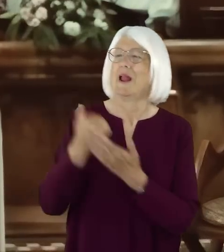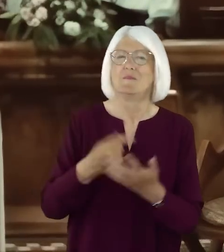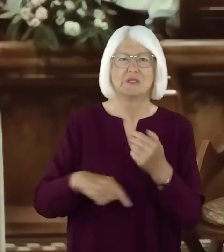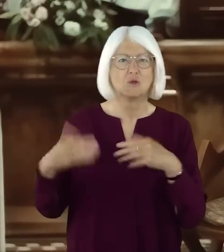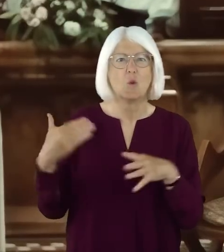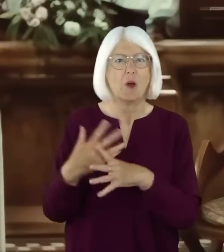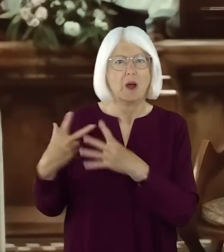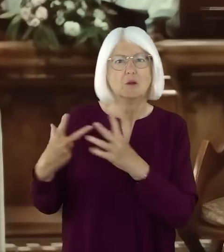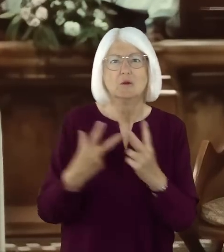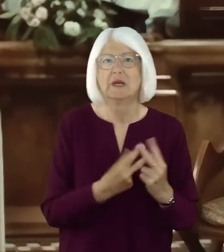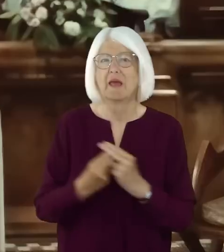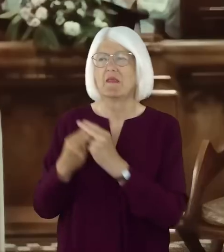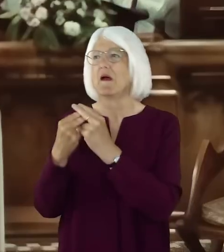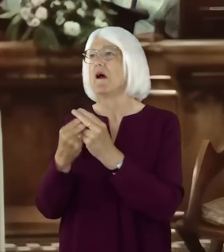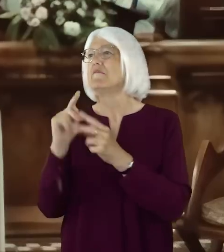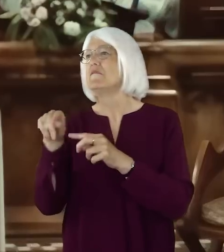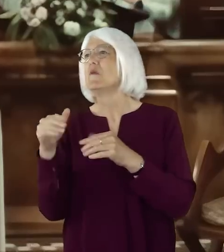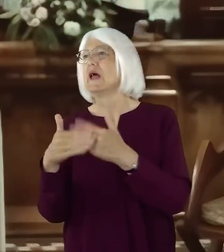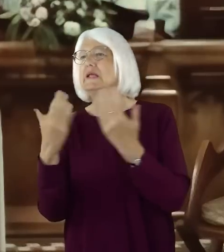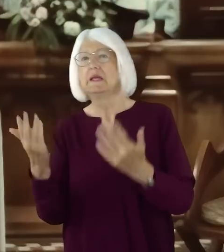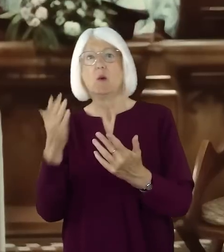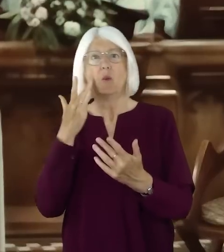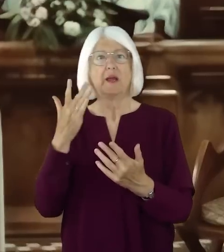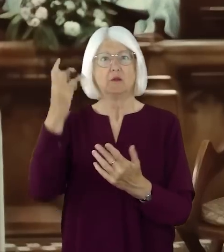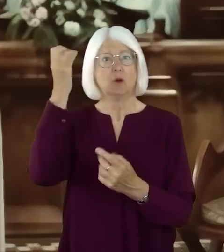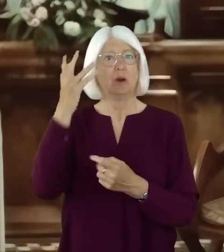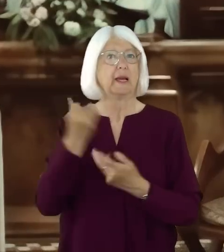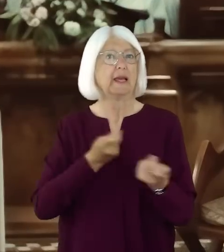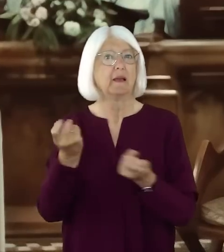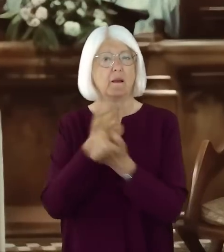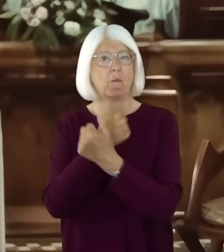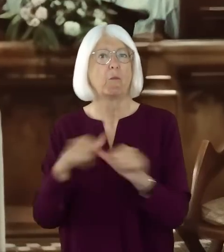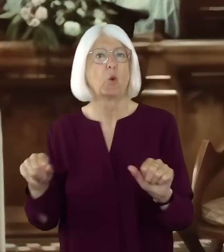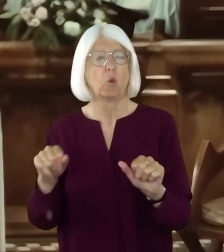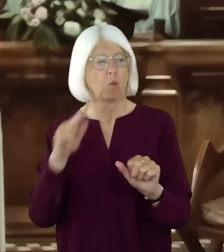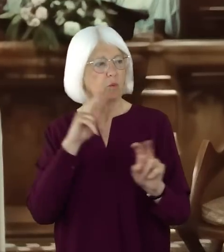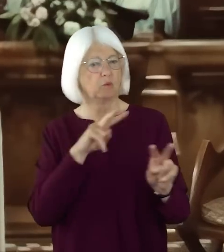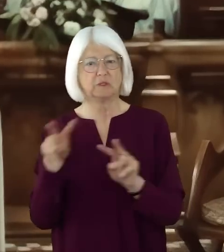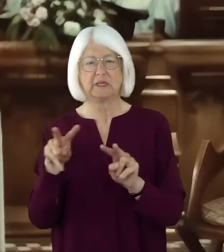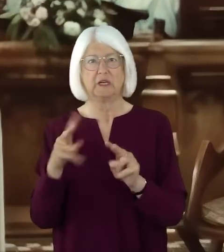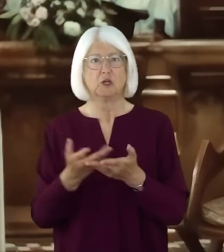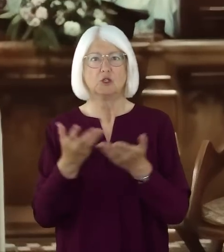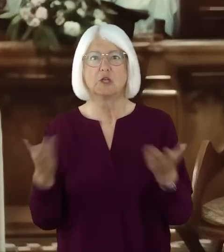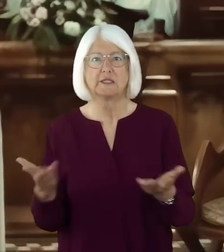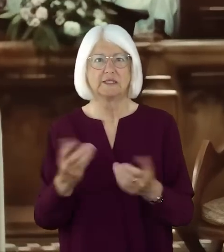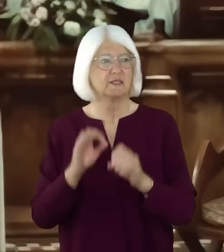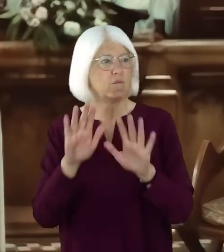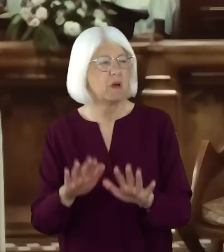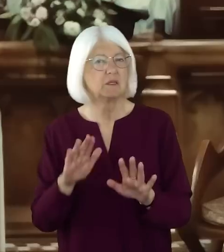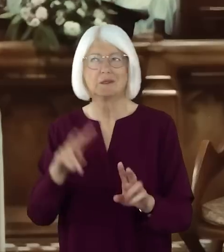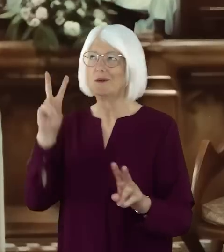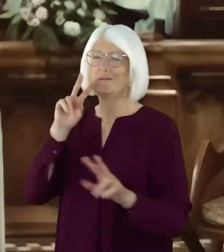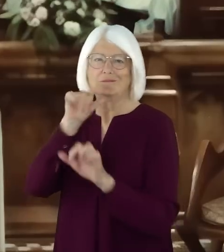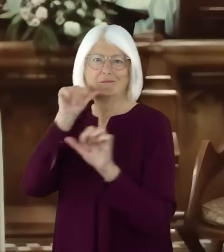work together for that day when your kingdom comes and justice and mercy will be seen in all the earth. Look